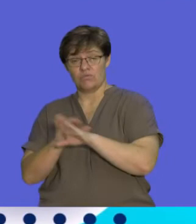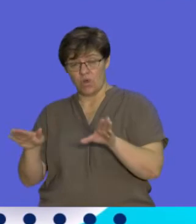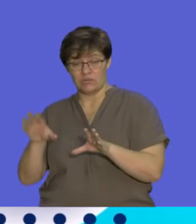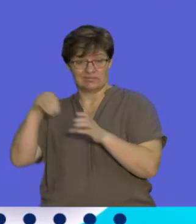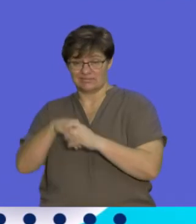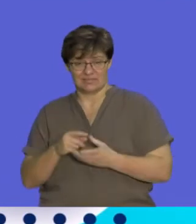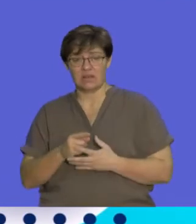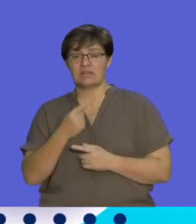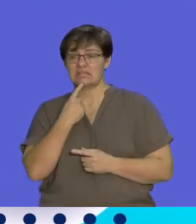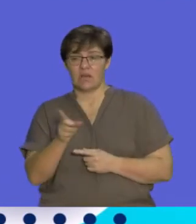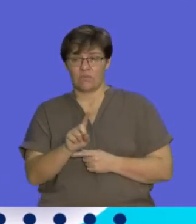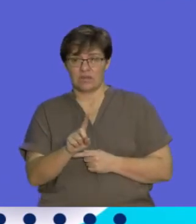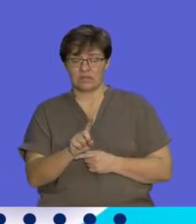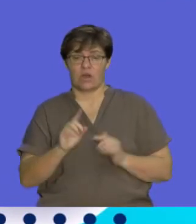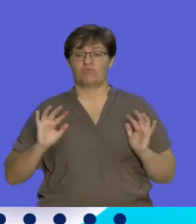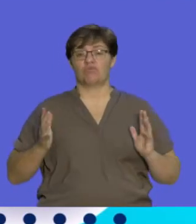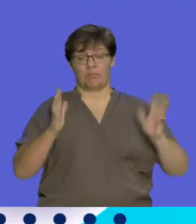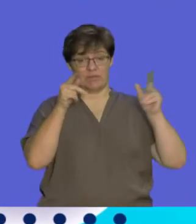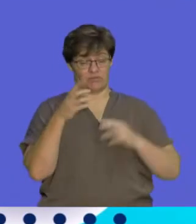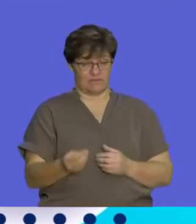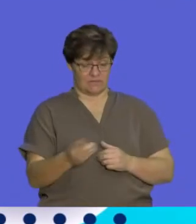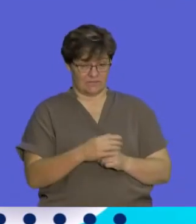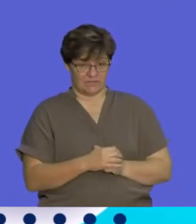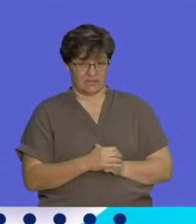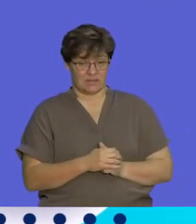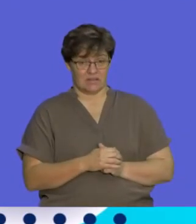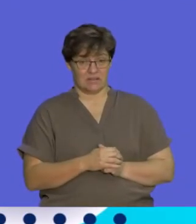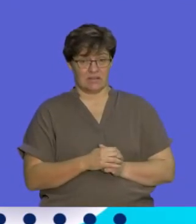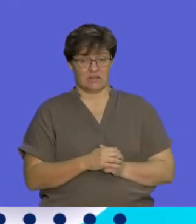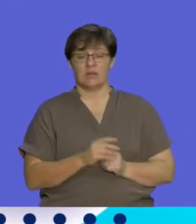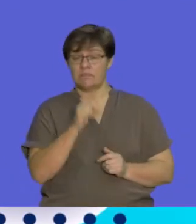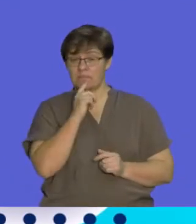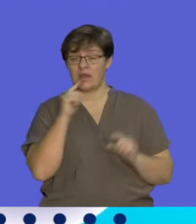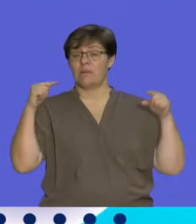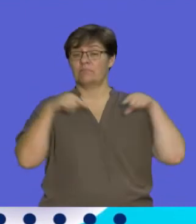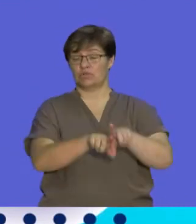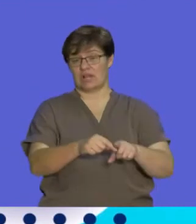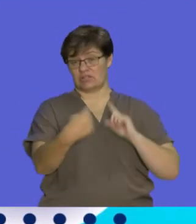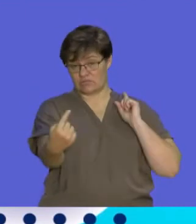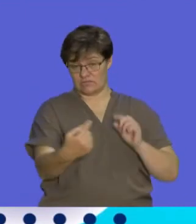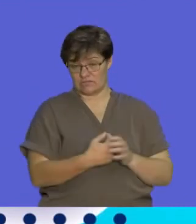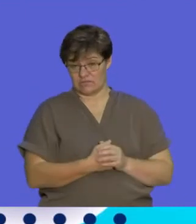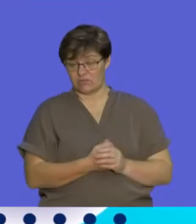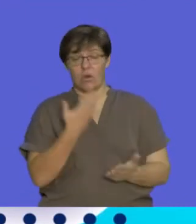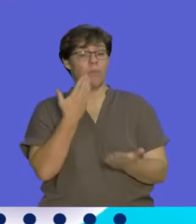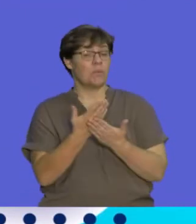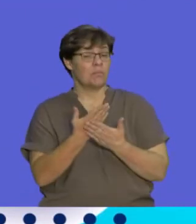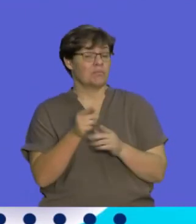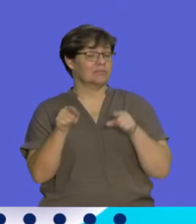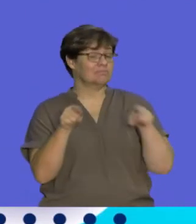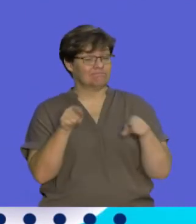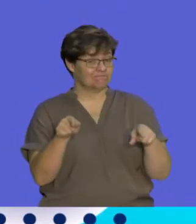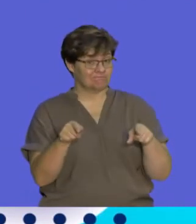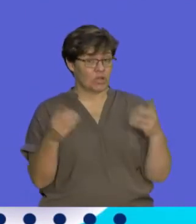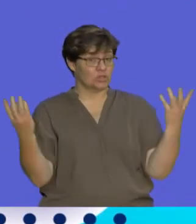say that those are complementary. These things are mutually exclusive, and so the probability of the two of them coming